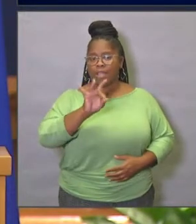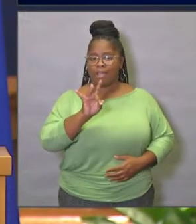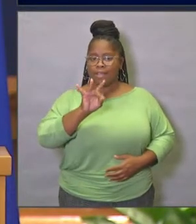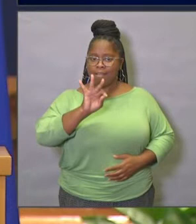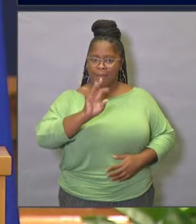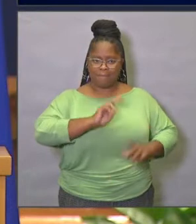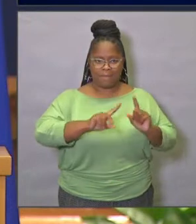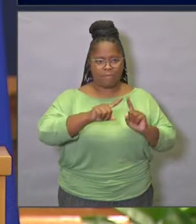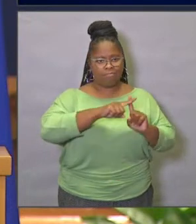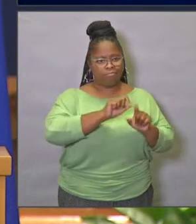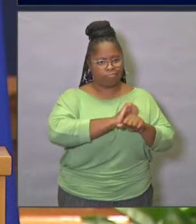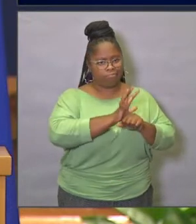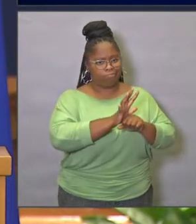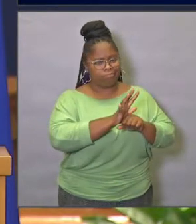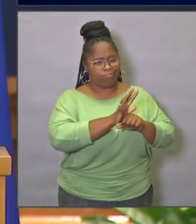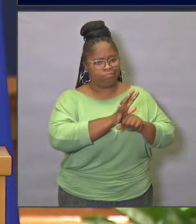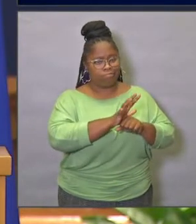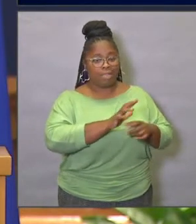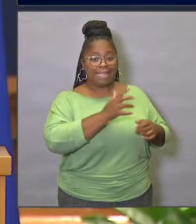34,289.